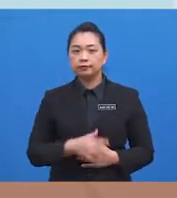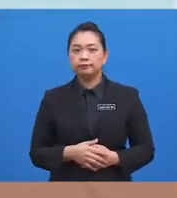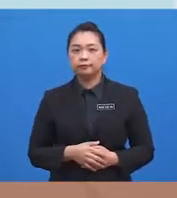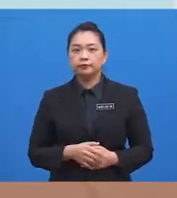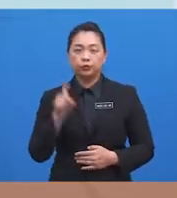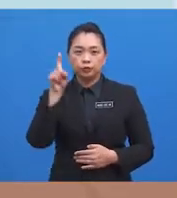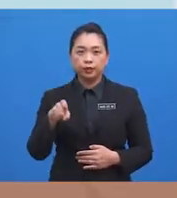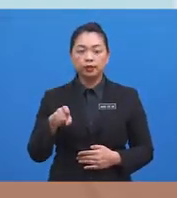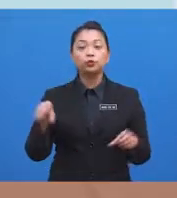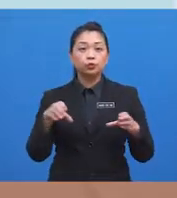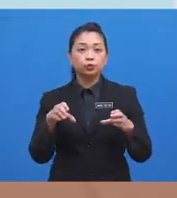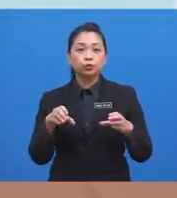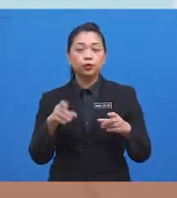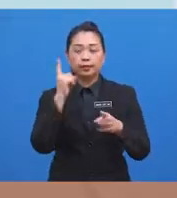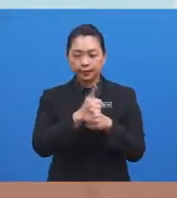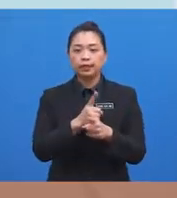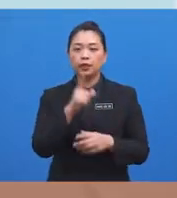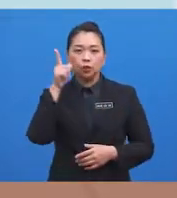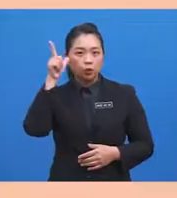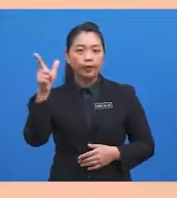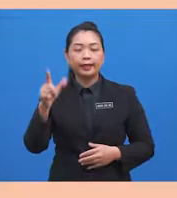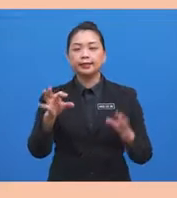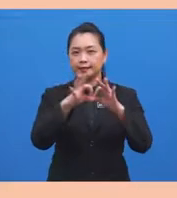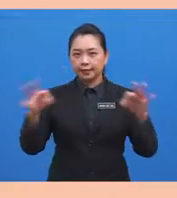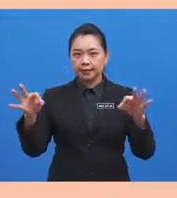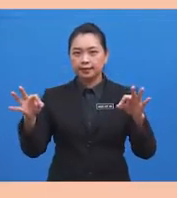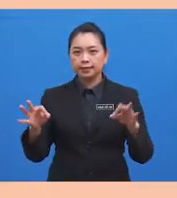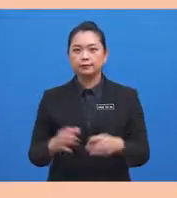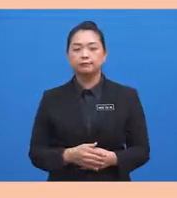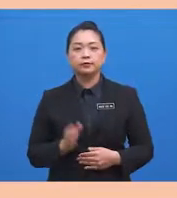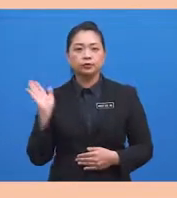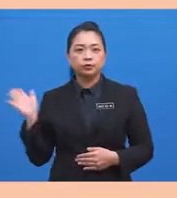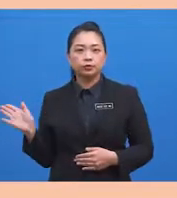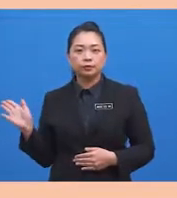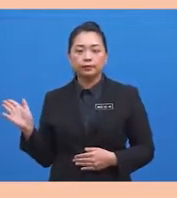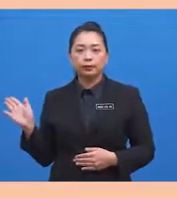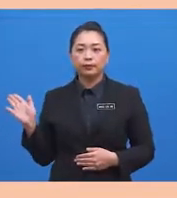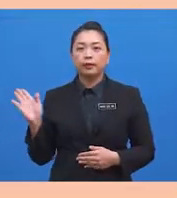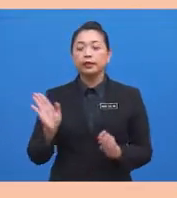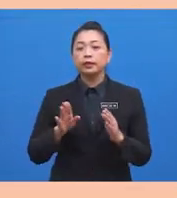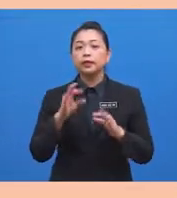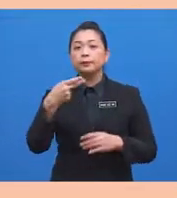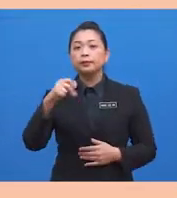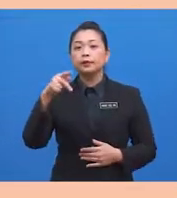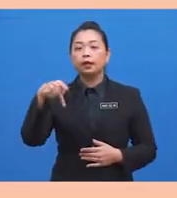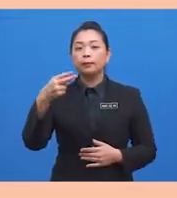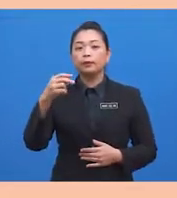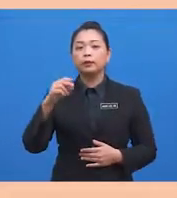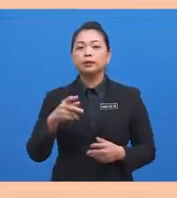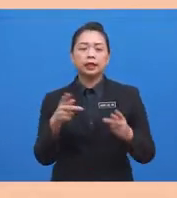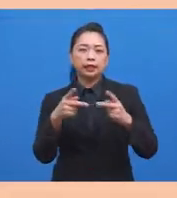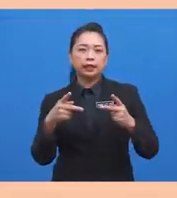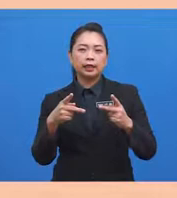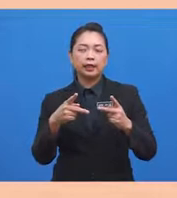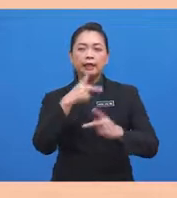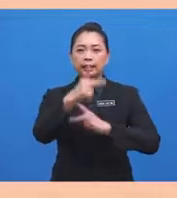do? Exactly, look at the sentence. The roots of hip-hop. Hip-hop is a kind of music,